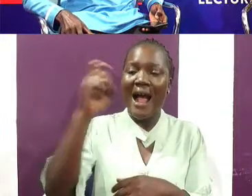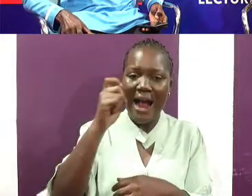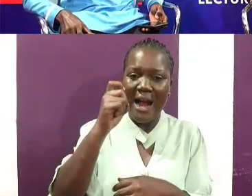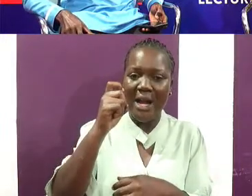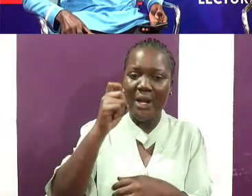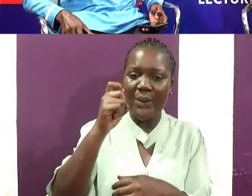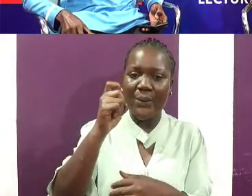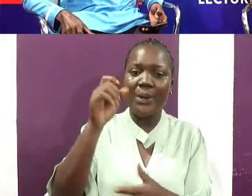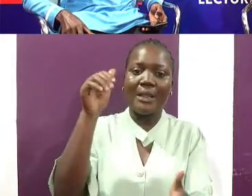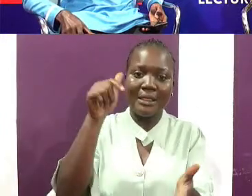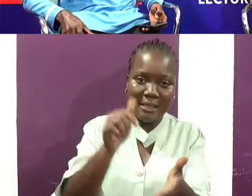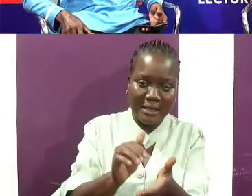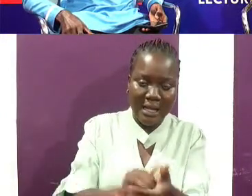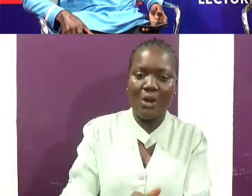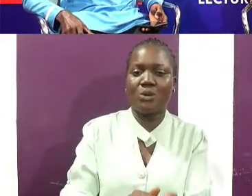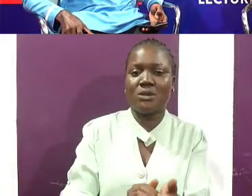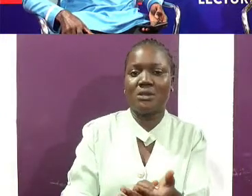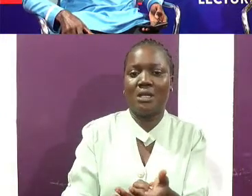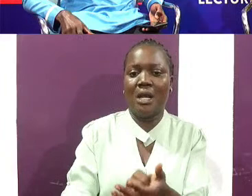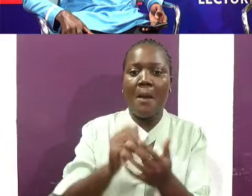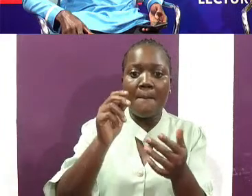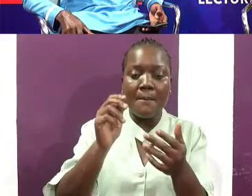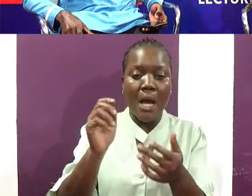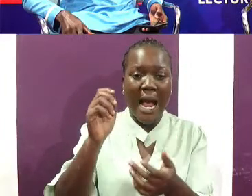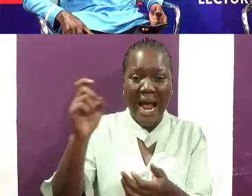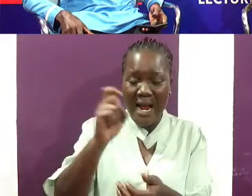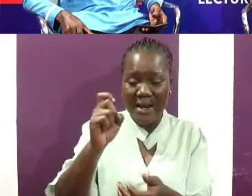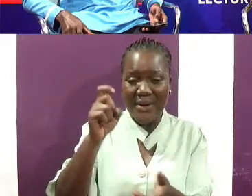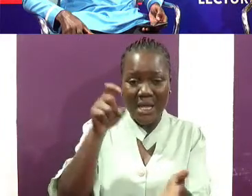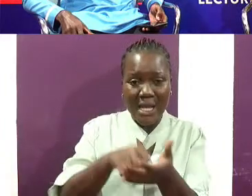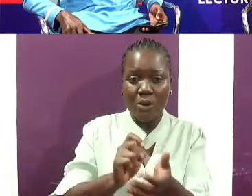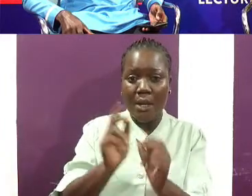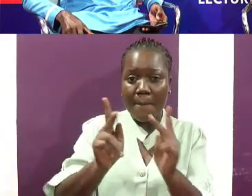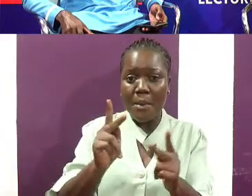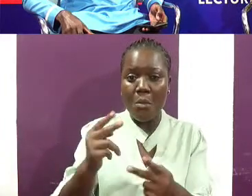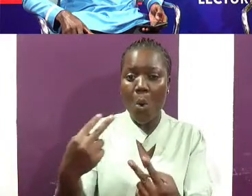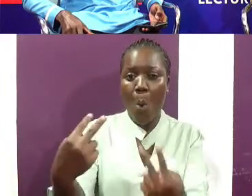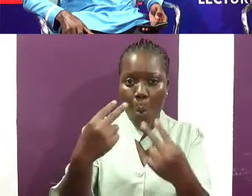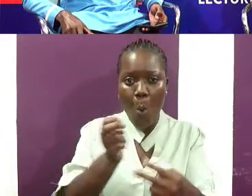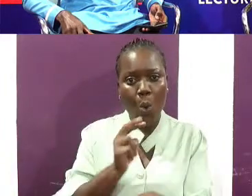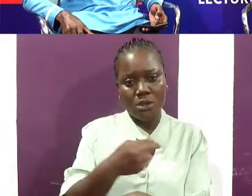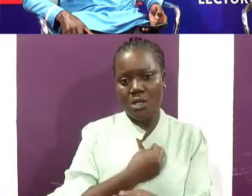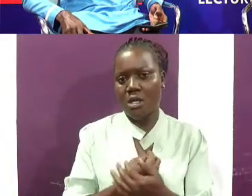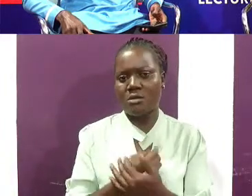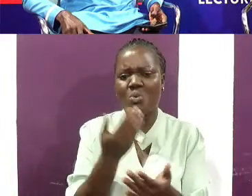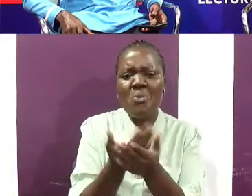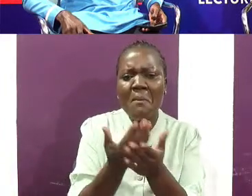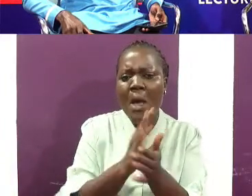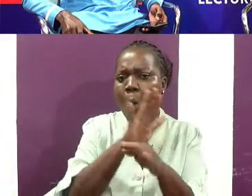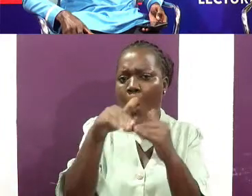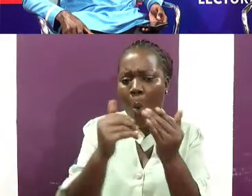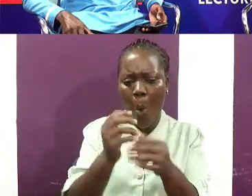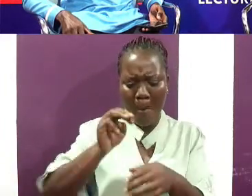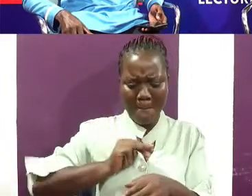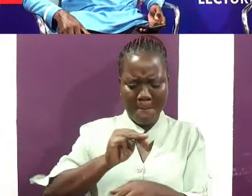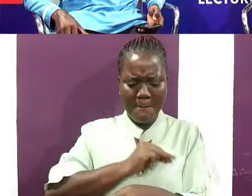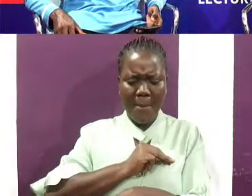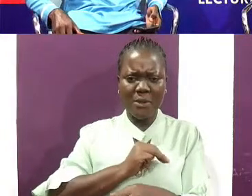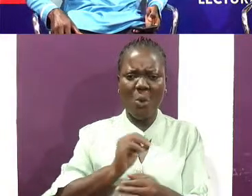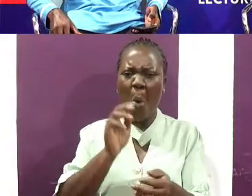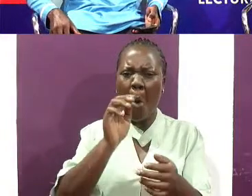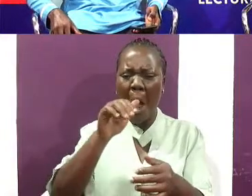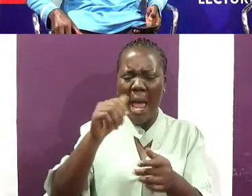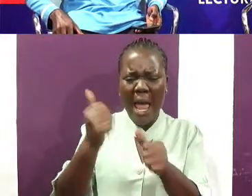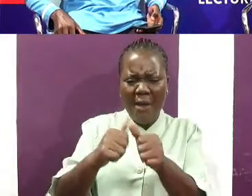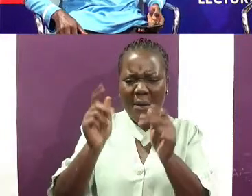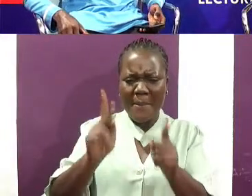no enye dey ntie eye yim program no ntie yesre enuanom no nyina obi a Church of Christ ni a wuti no yesre